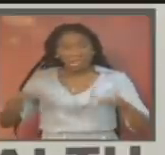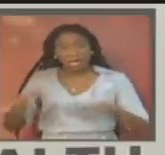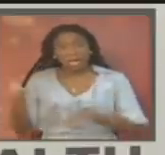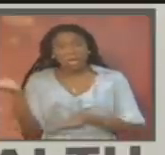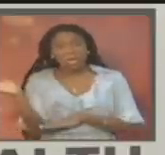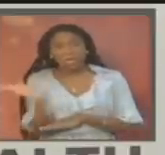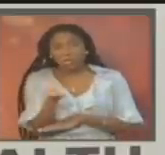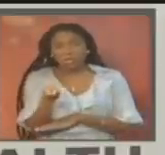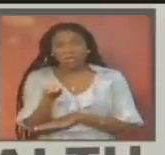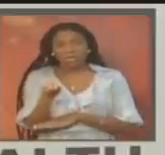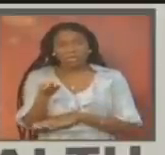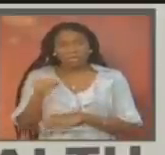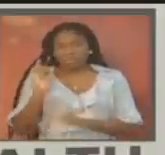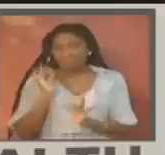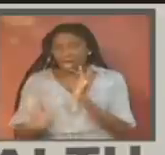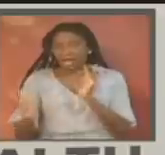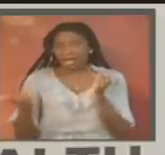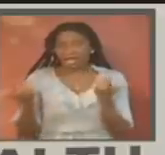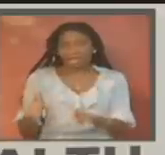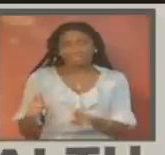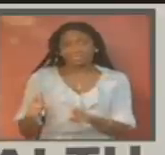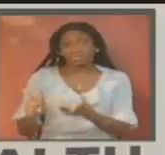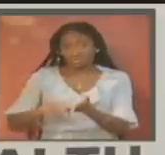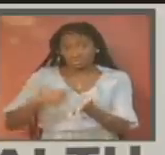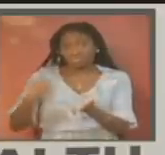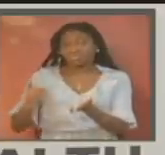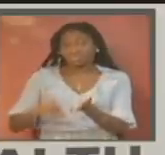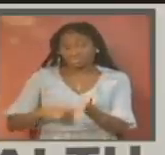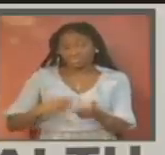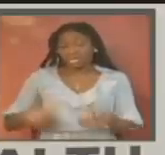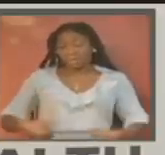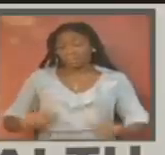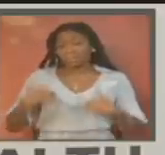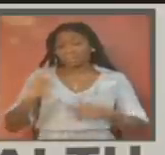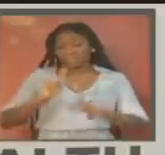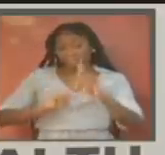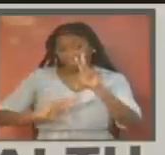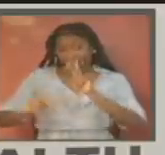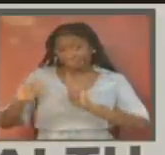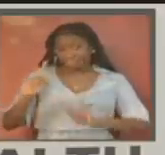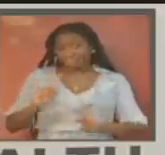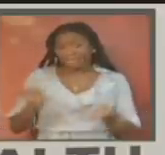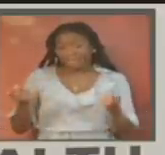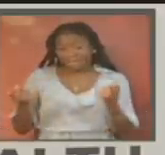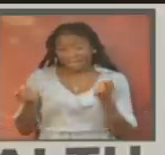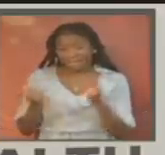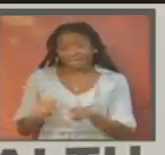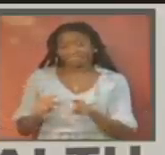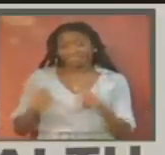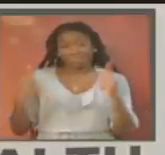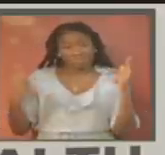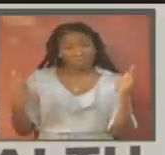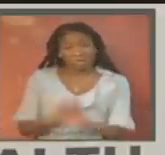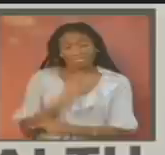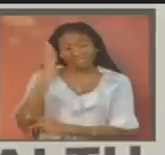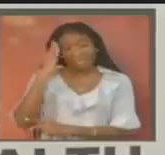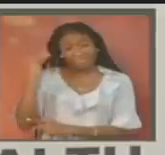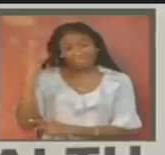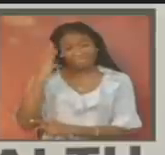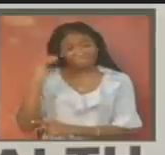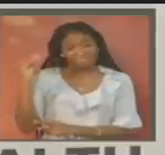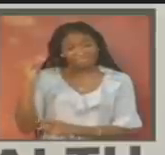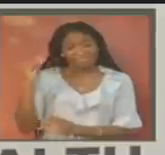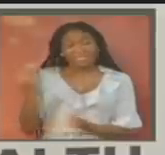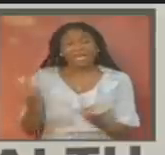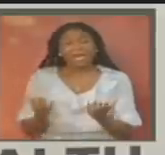few cases where young people are being affected by severe COVID. Now, the third thing to think about, to remind you guys,